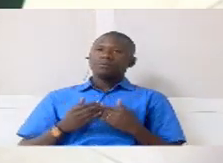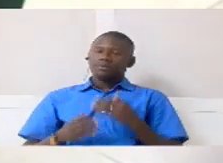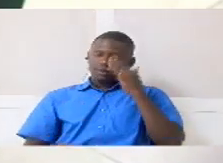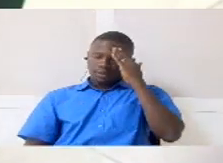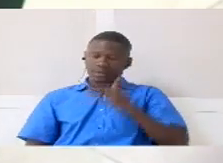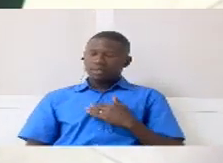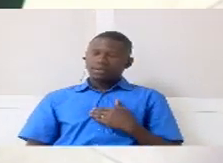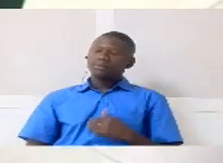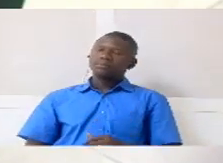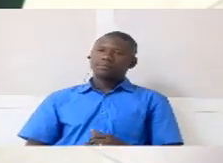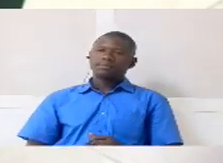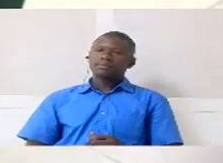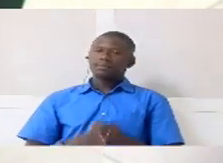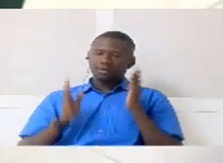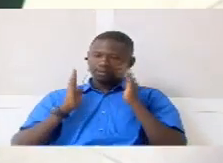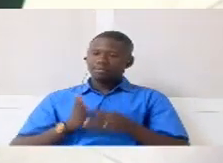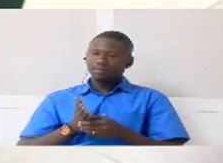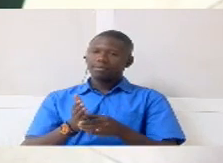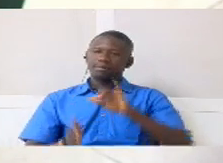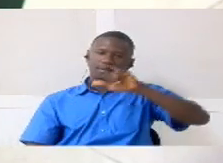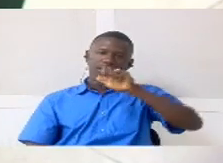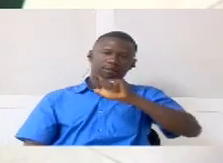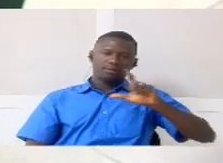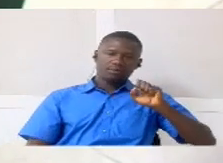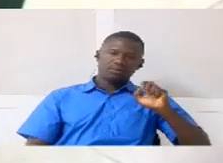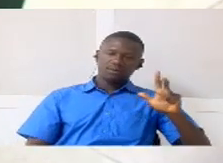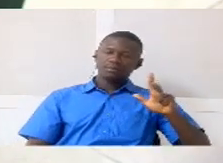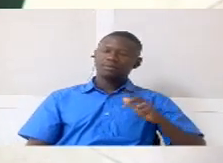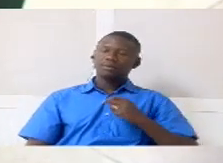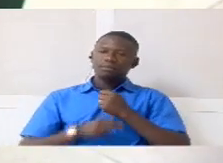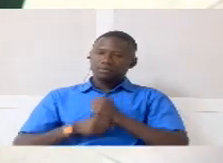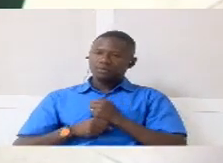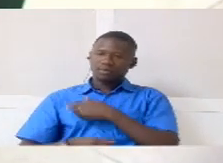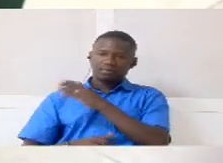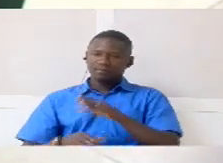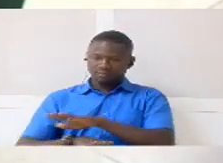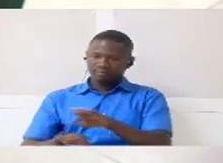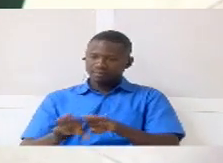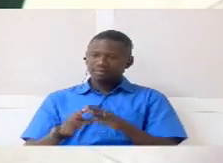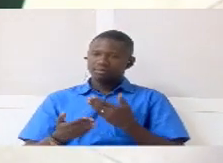Thank you. Shukran, Imam Diallo. Bishop, you have the floor, please. Thank you, Chairman.